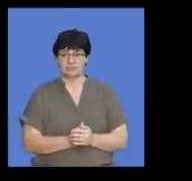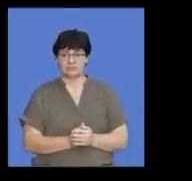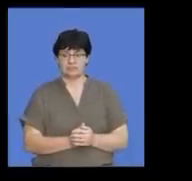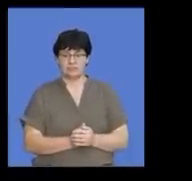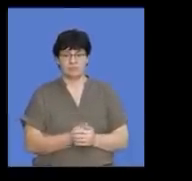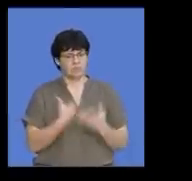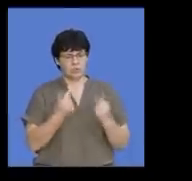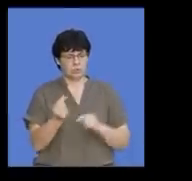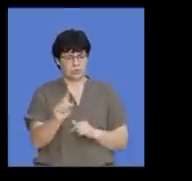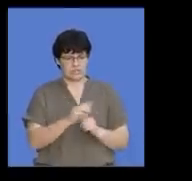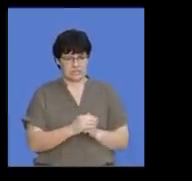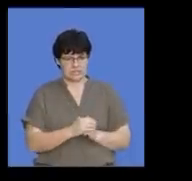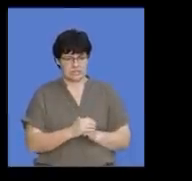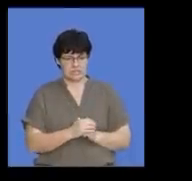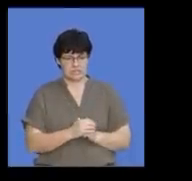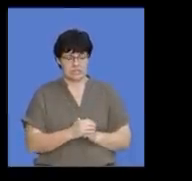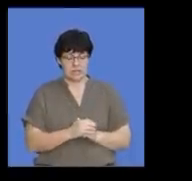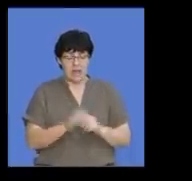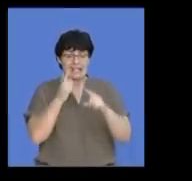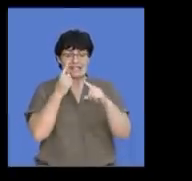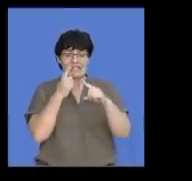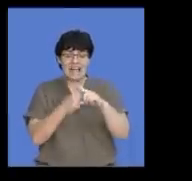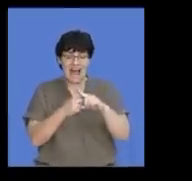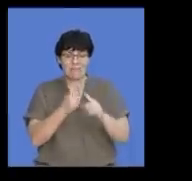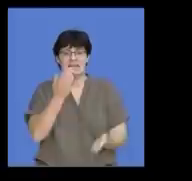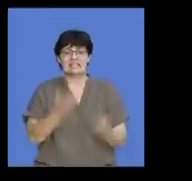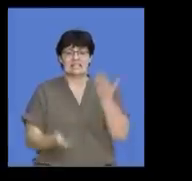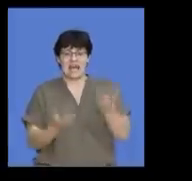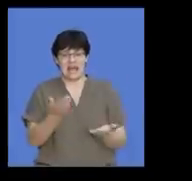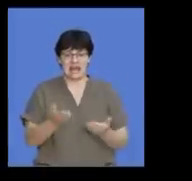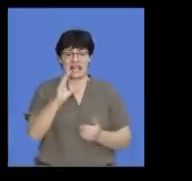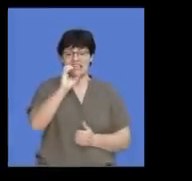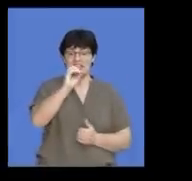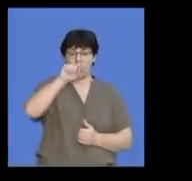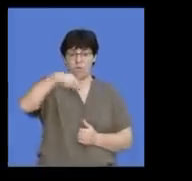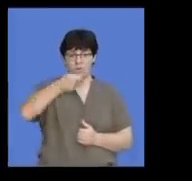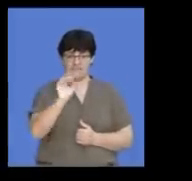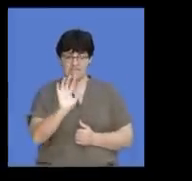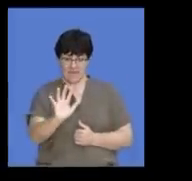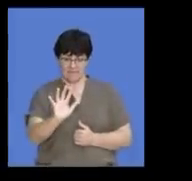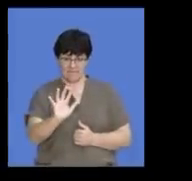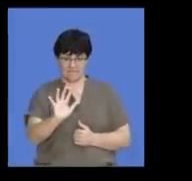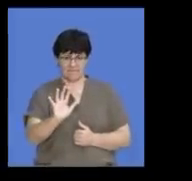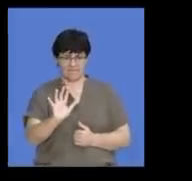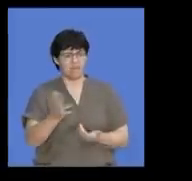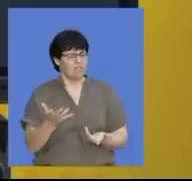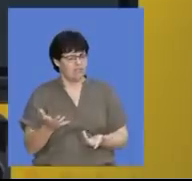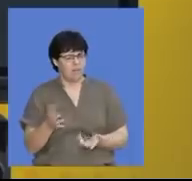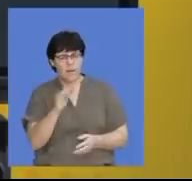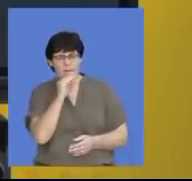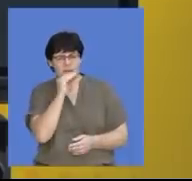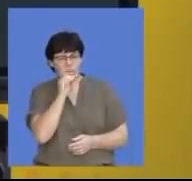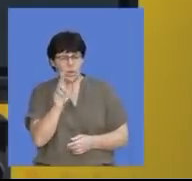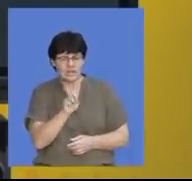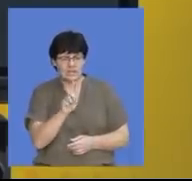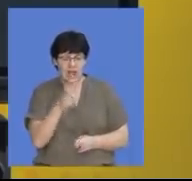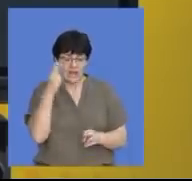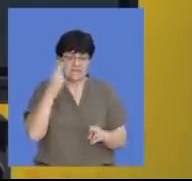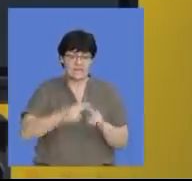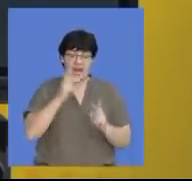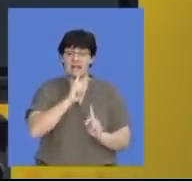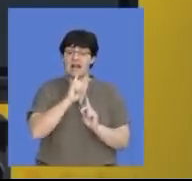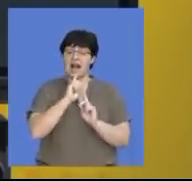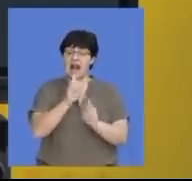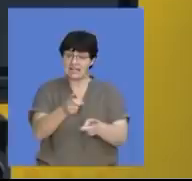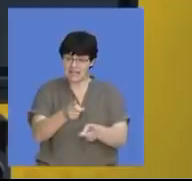What am I doing? I am multiplying by a scale of 0.5. That simply means that my final